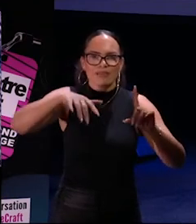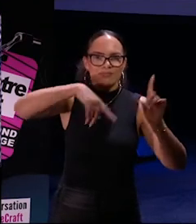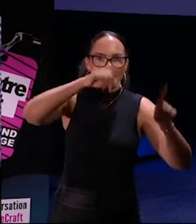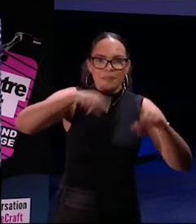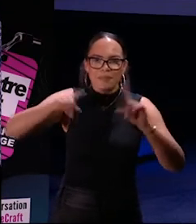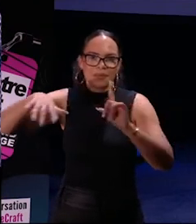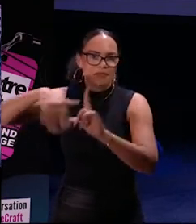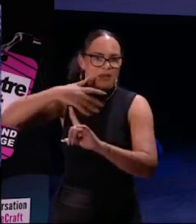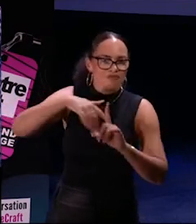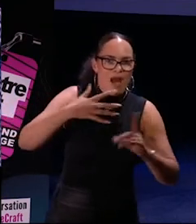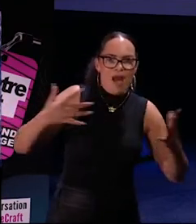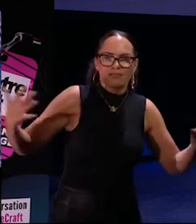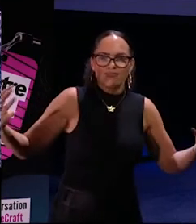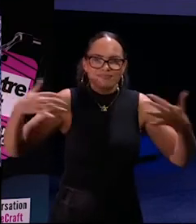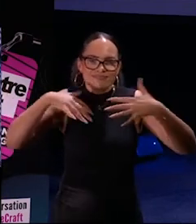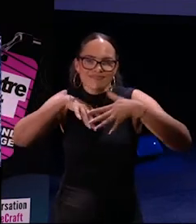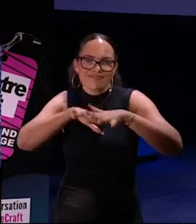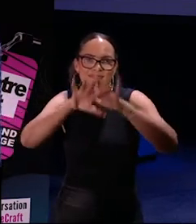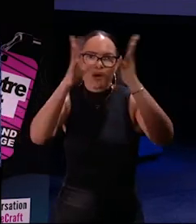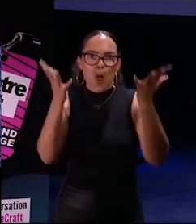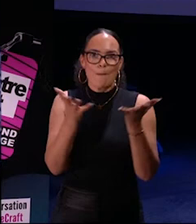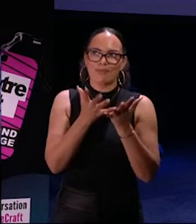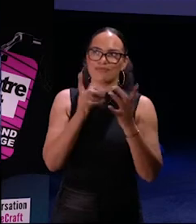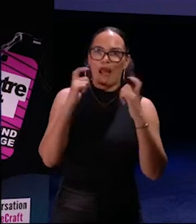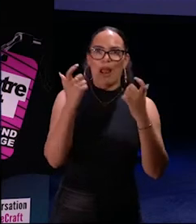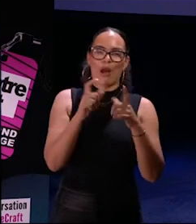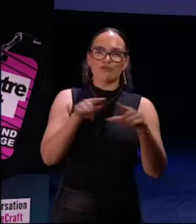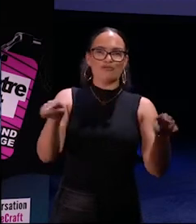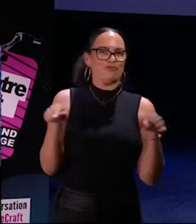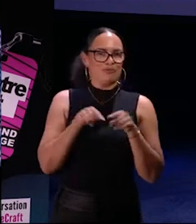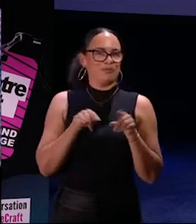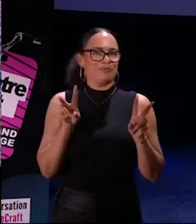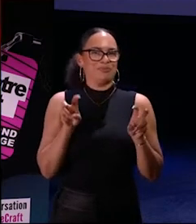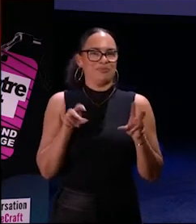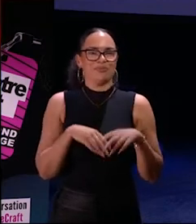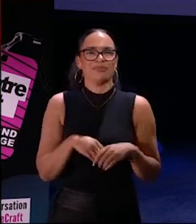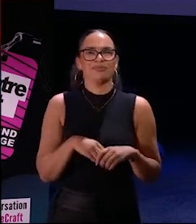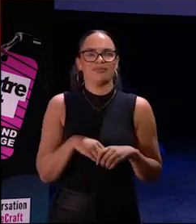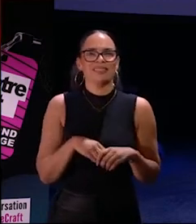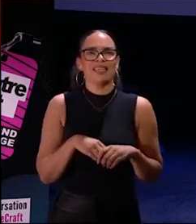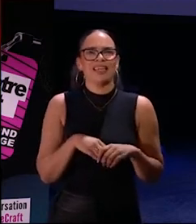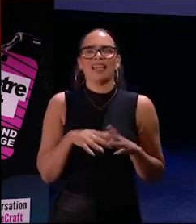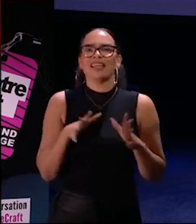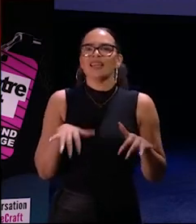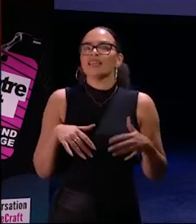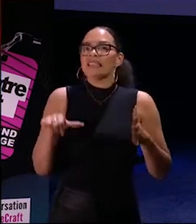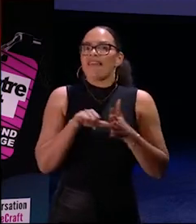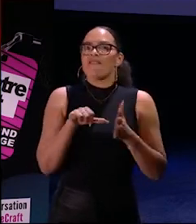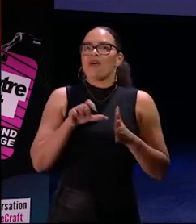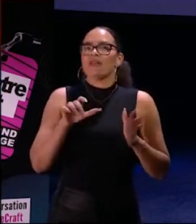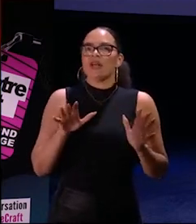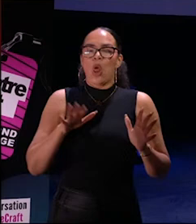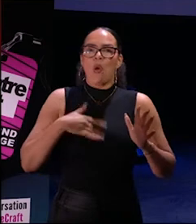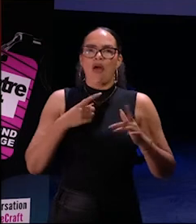diverse backgrounds coming together in this kind of global classroom. But yeah, it was very sticky, very difficult. Don't want to make out